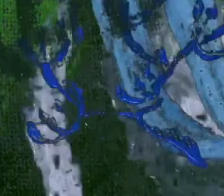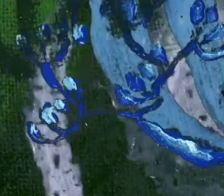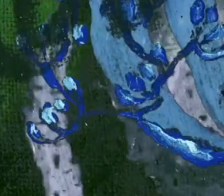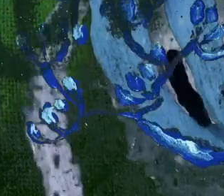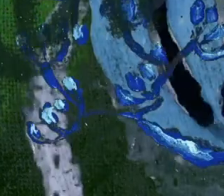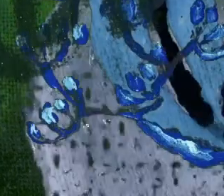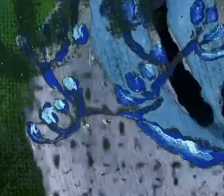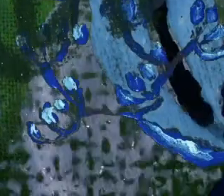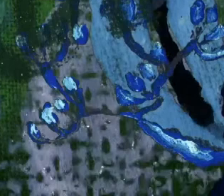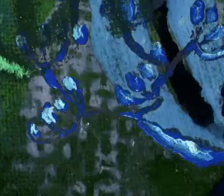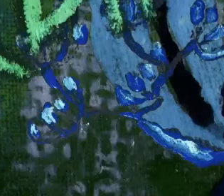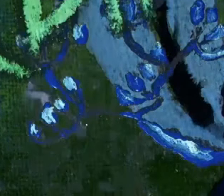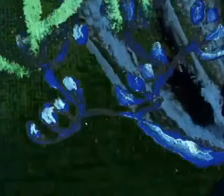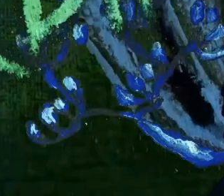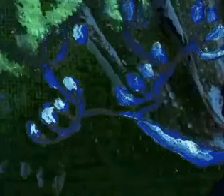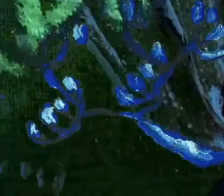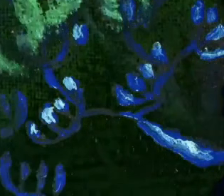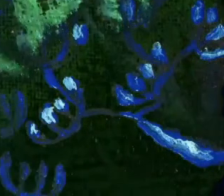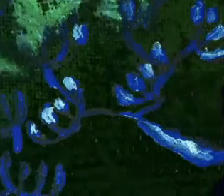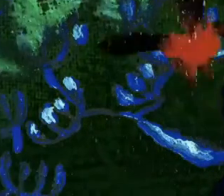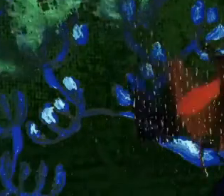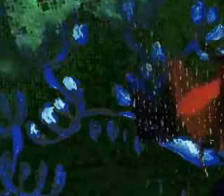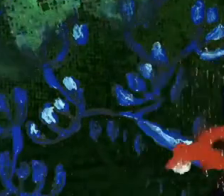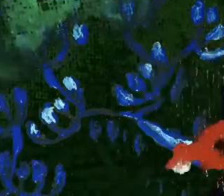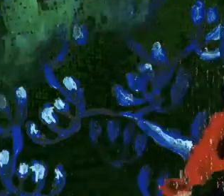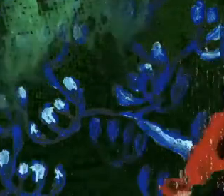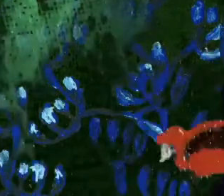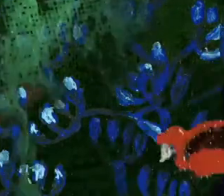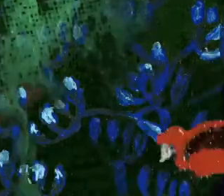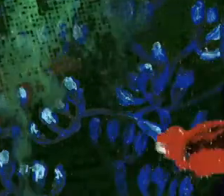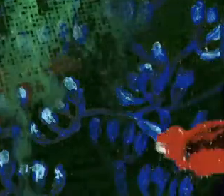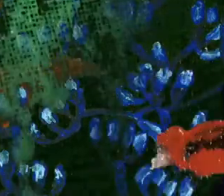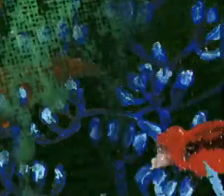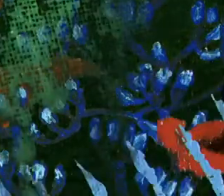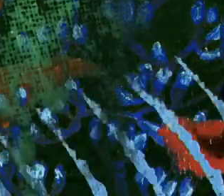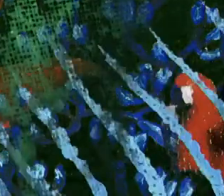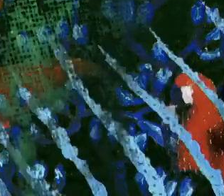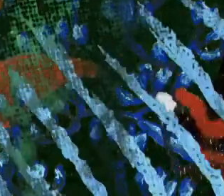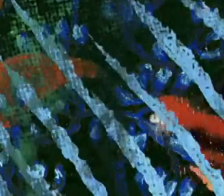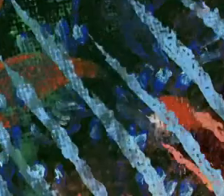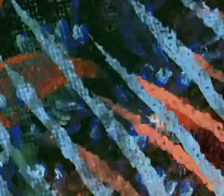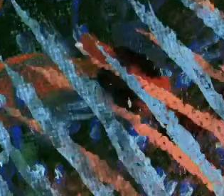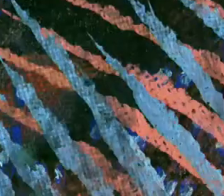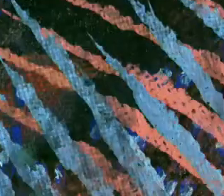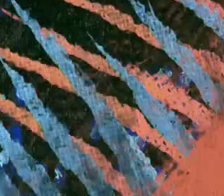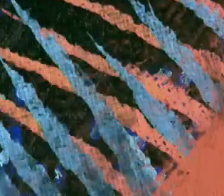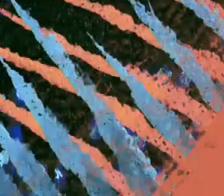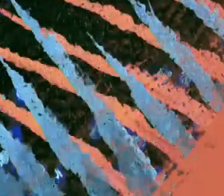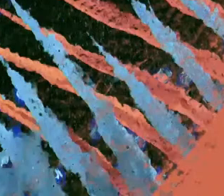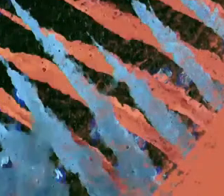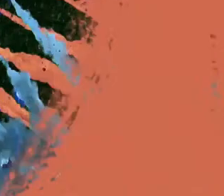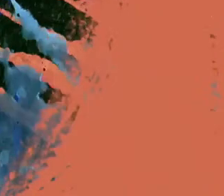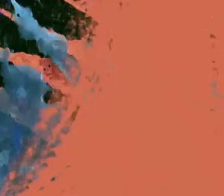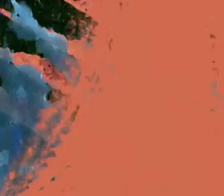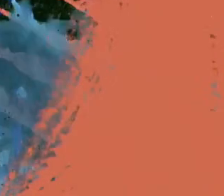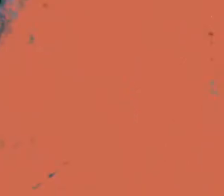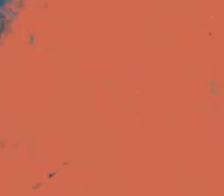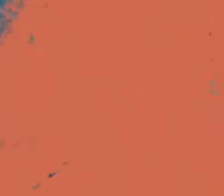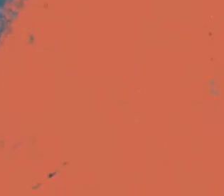transforest, act one. Listen to the green in search of